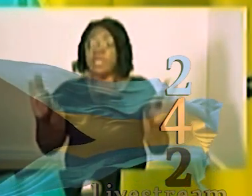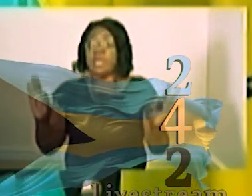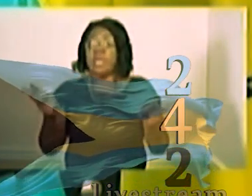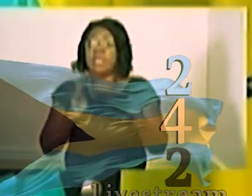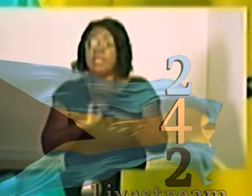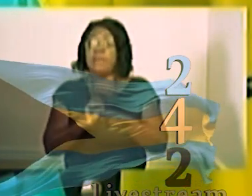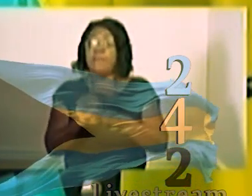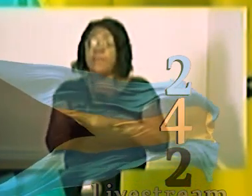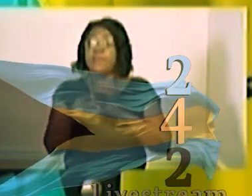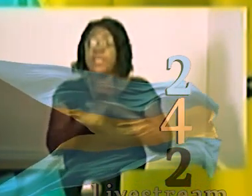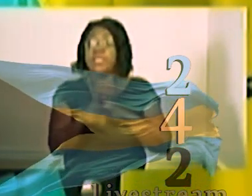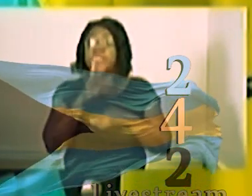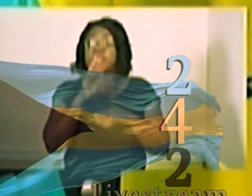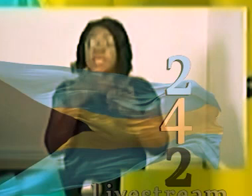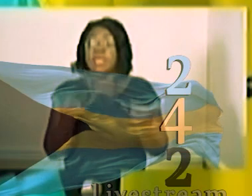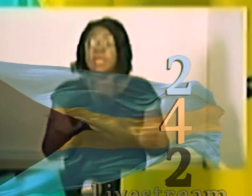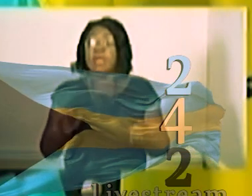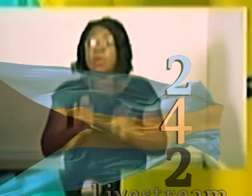likewise opened.